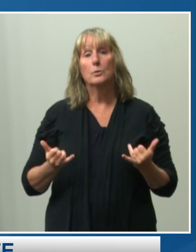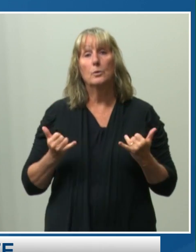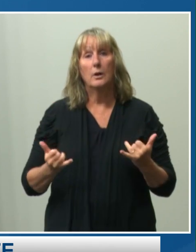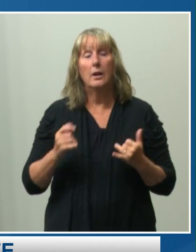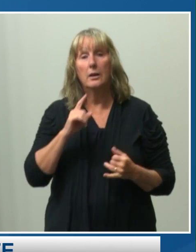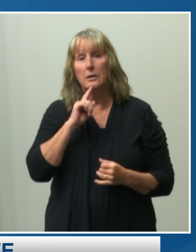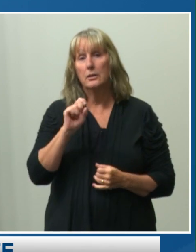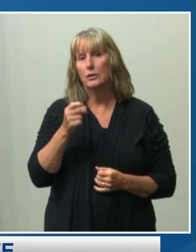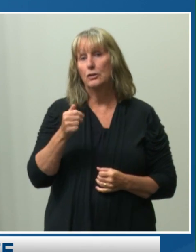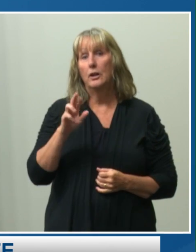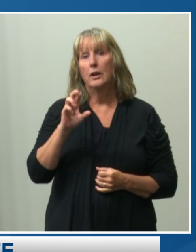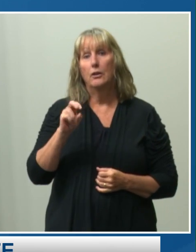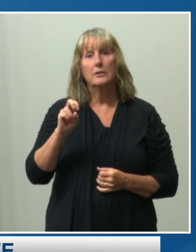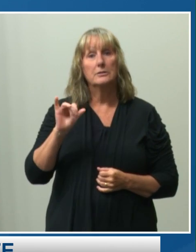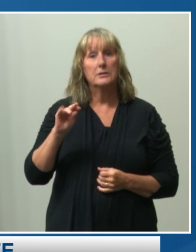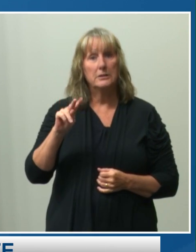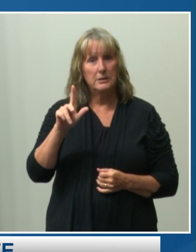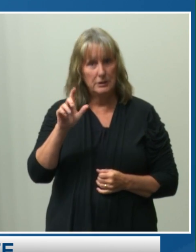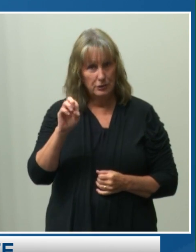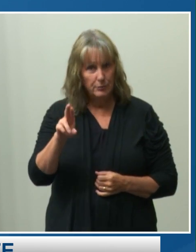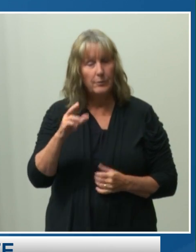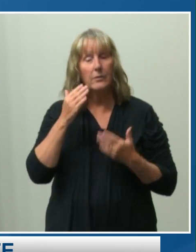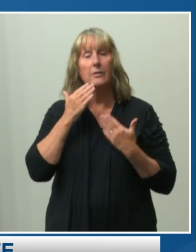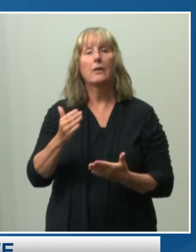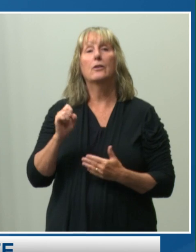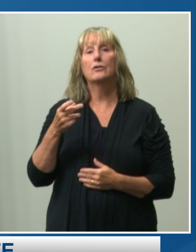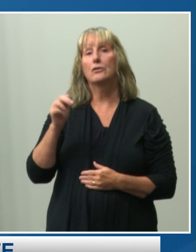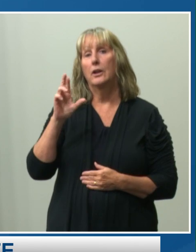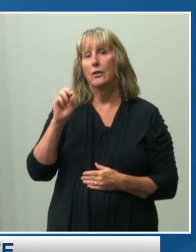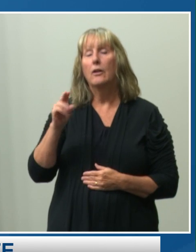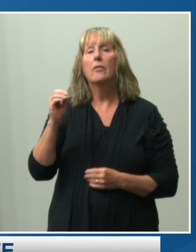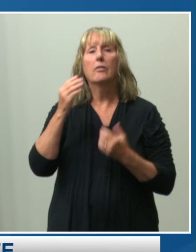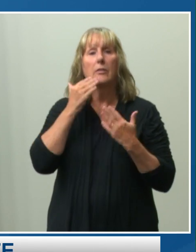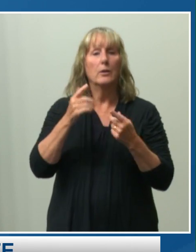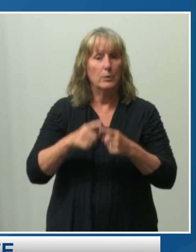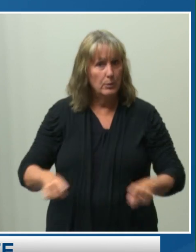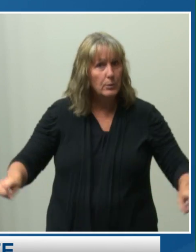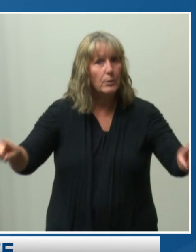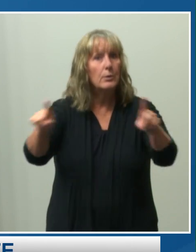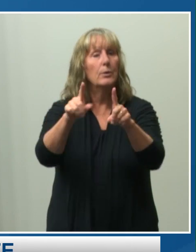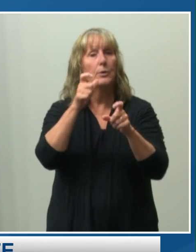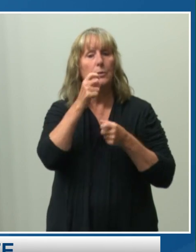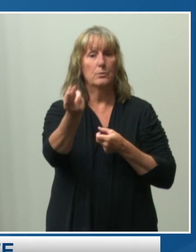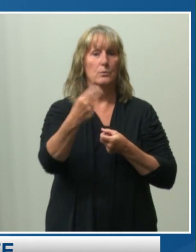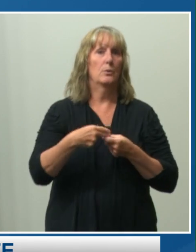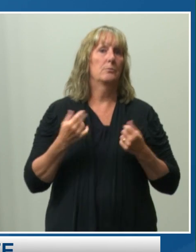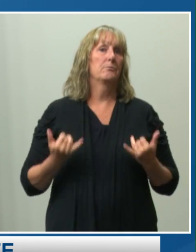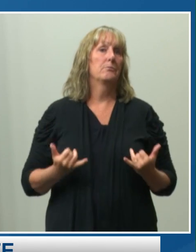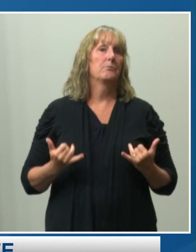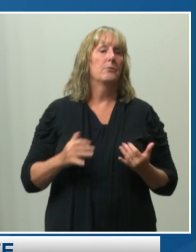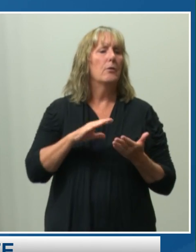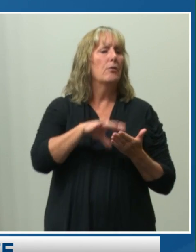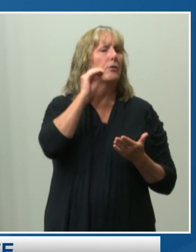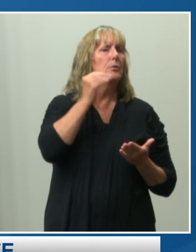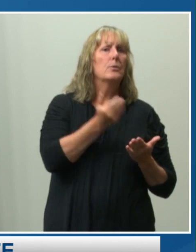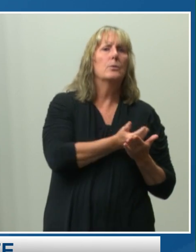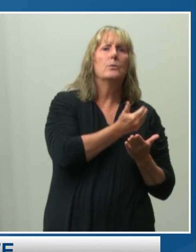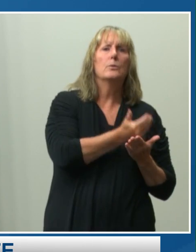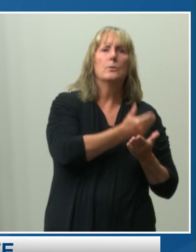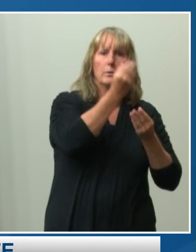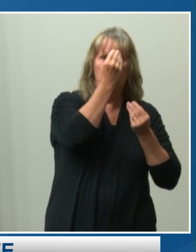for us today is Sharon Sinkler. Thank you, Sharon, and thanks to everyone who is joining us to learn about the latest